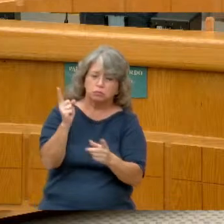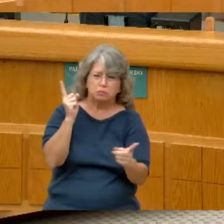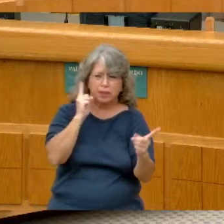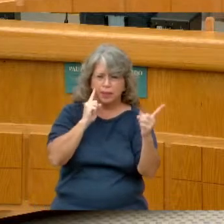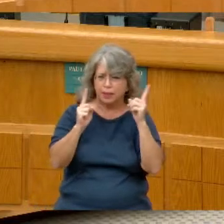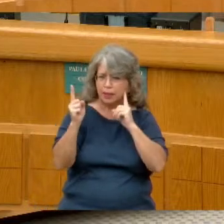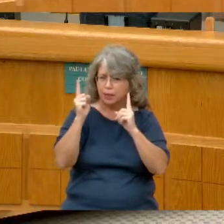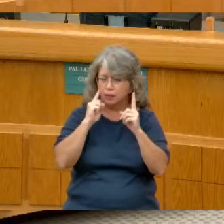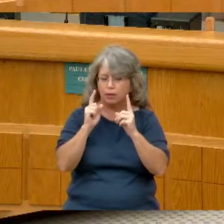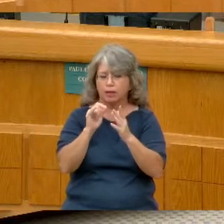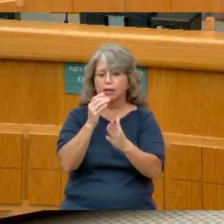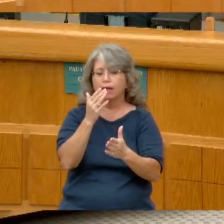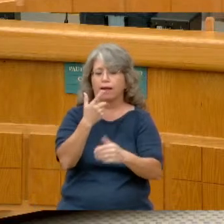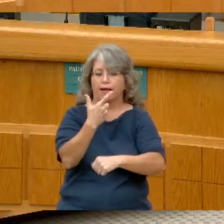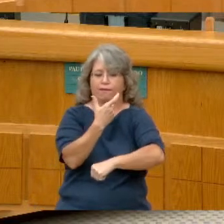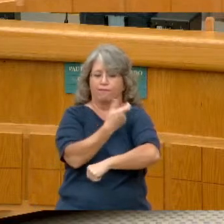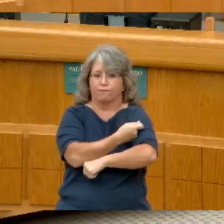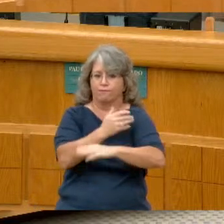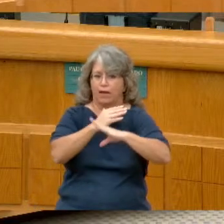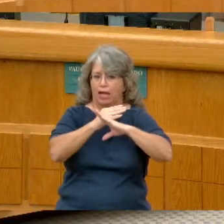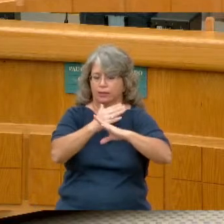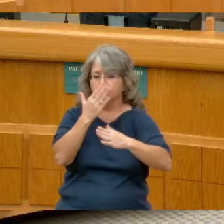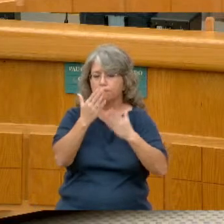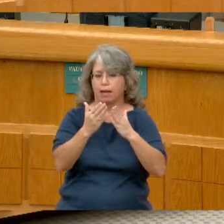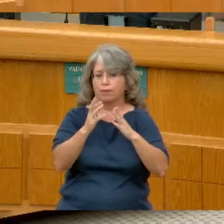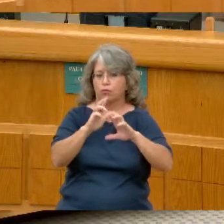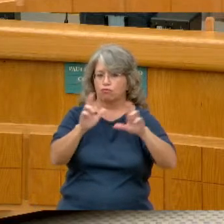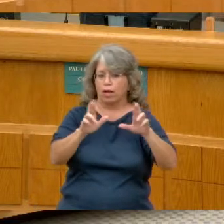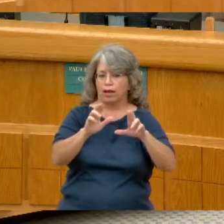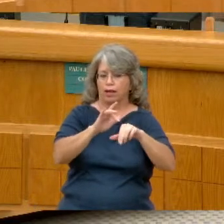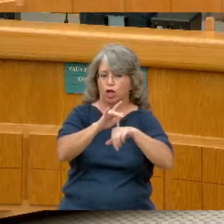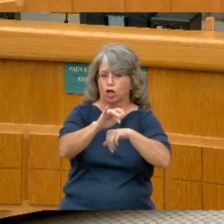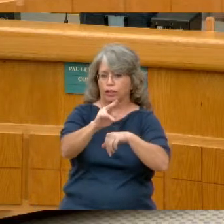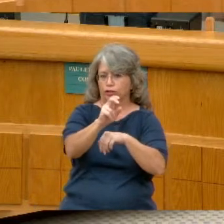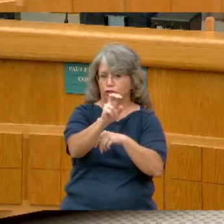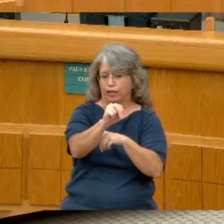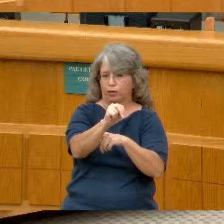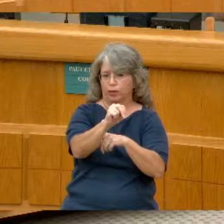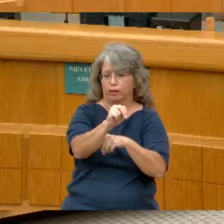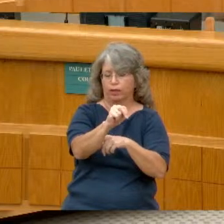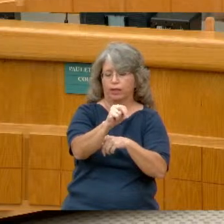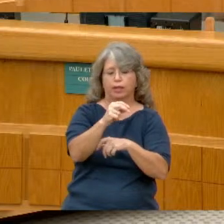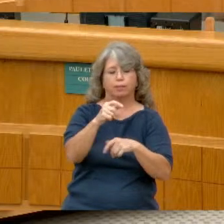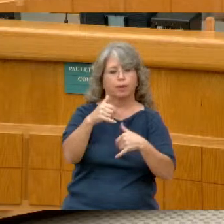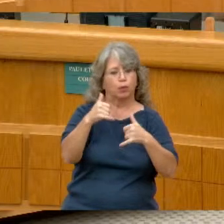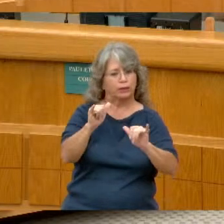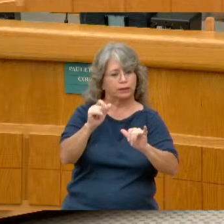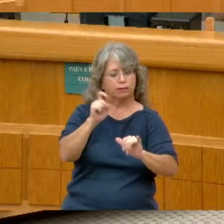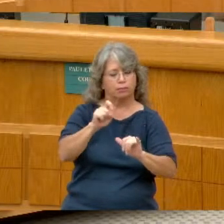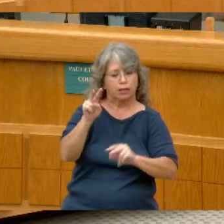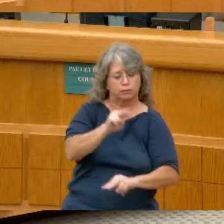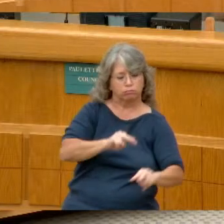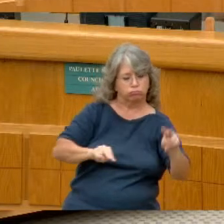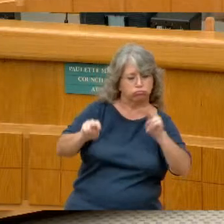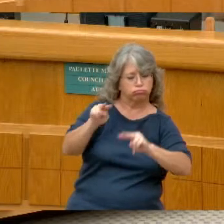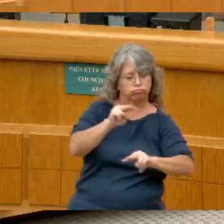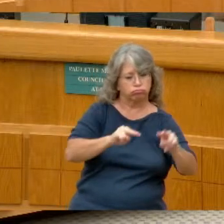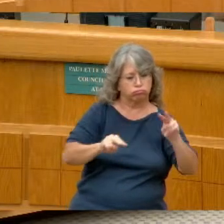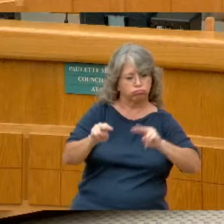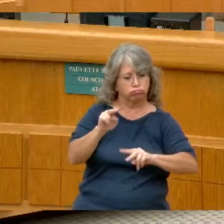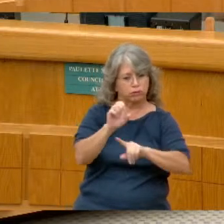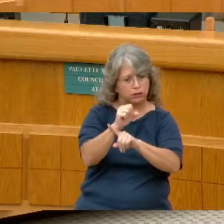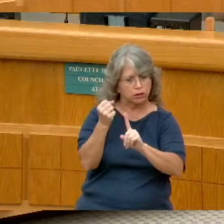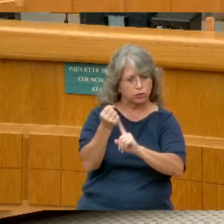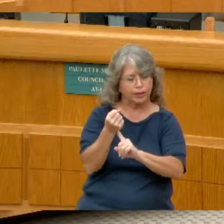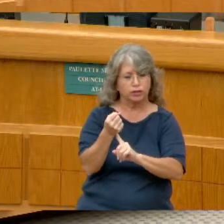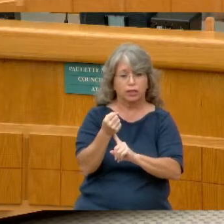need to assess the situation and make decisions based on the data. If you do not want to take any chances in